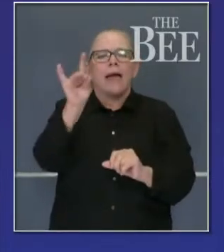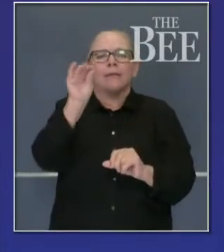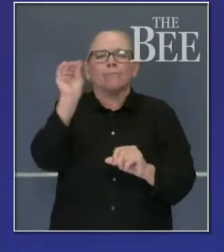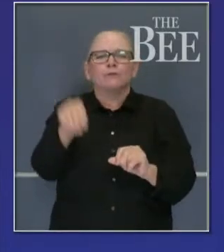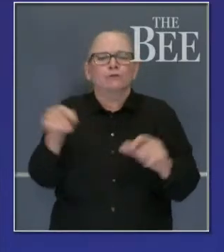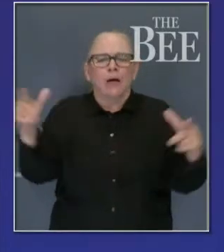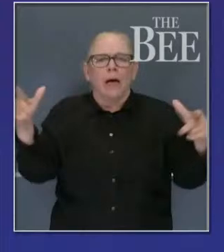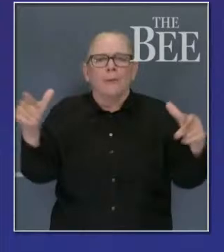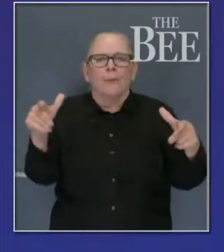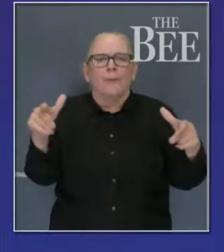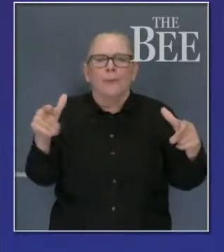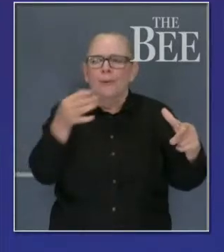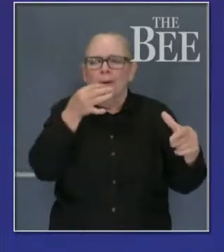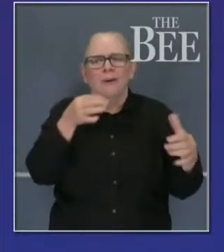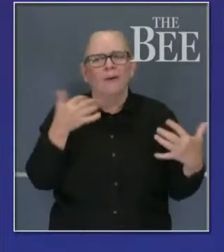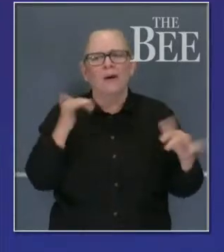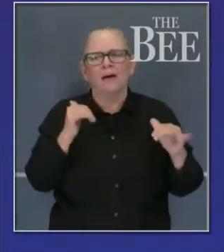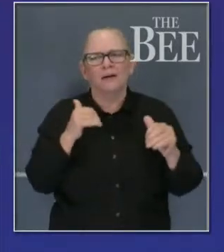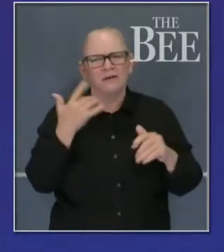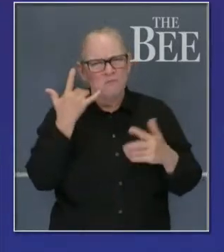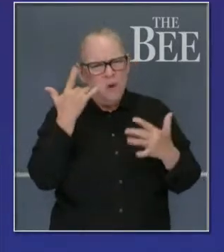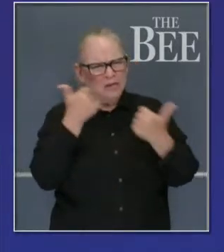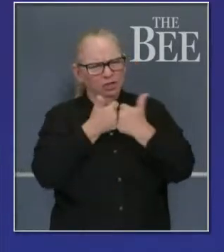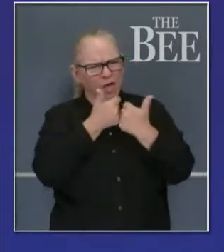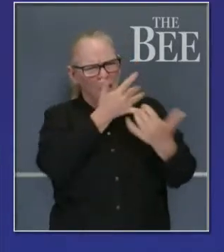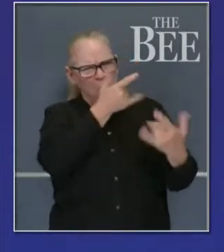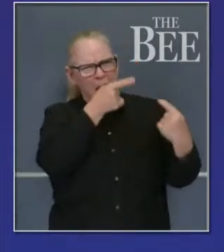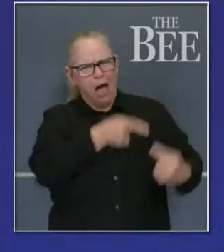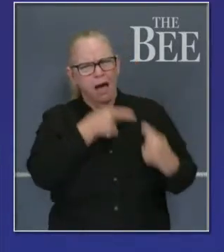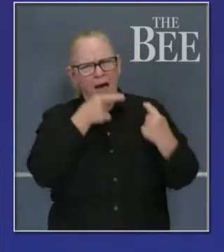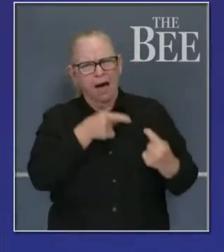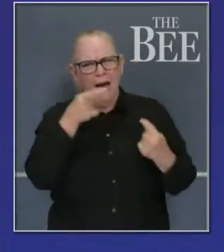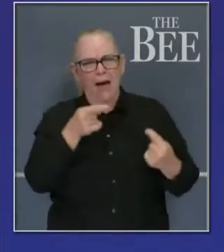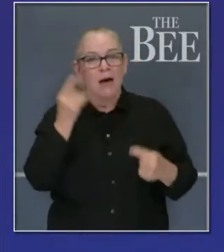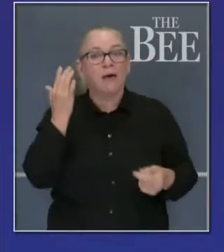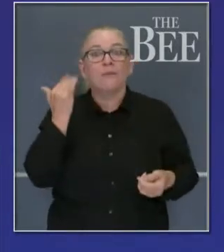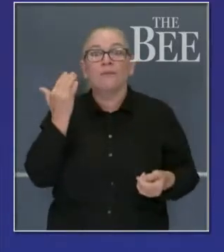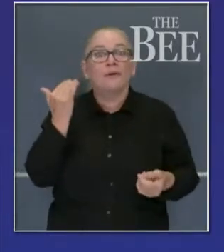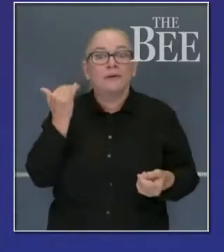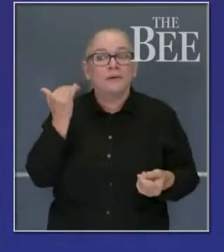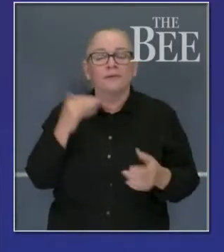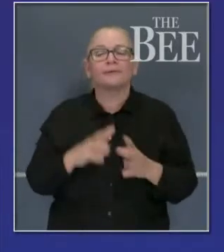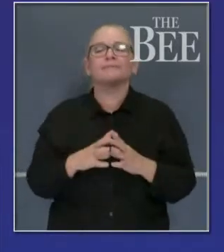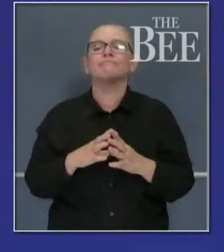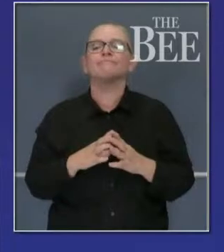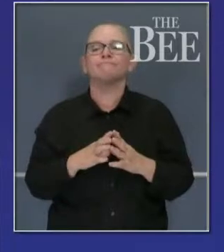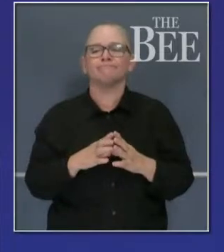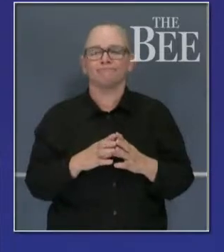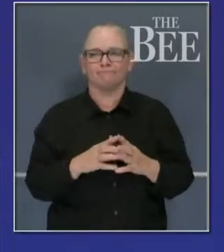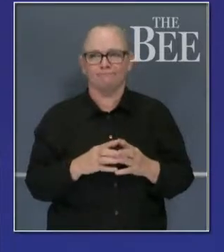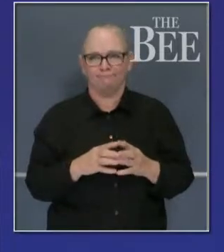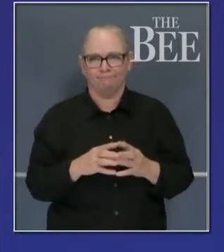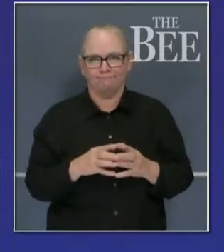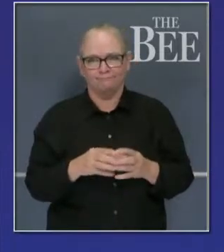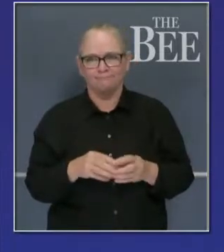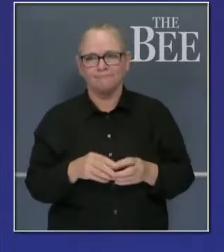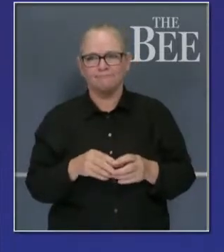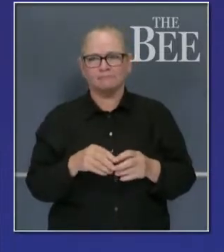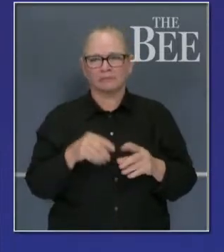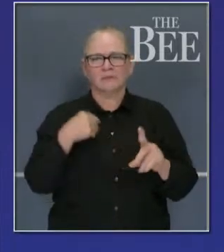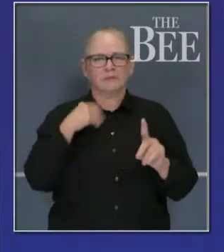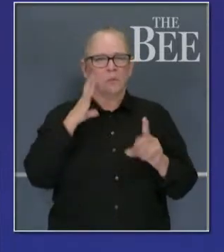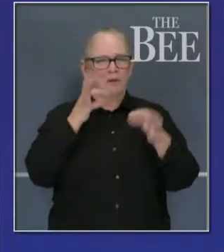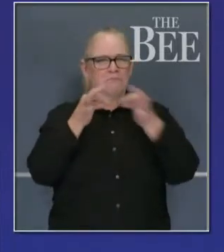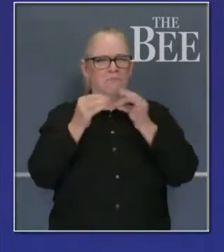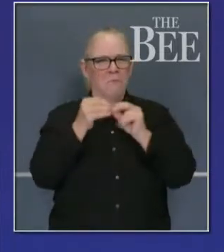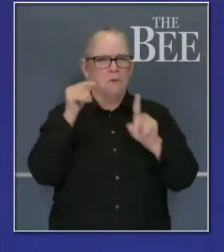particular is the fact that we are battling this fire impacted explicitly, or rather specifically, fire